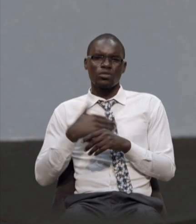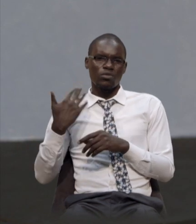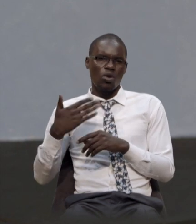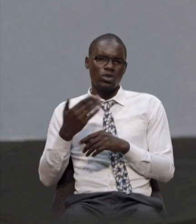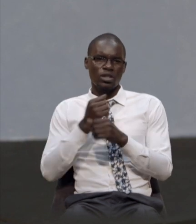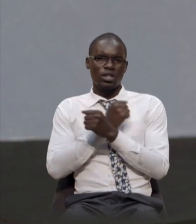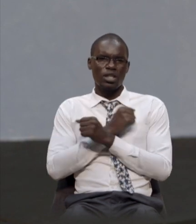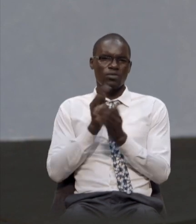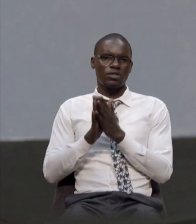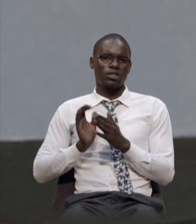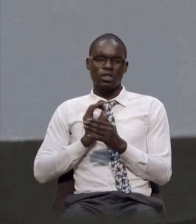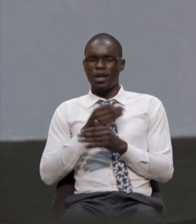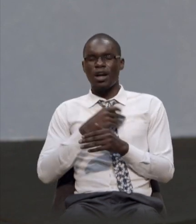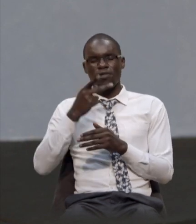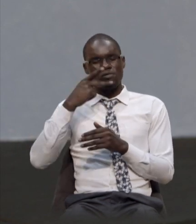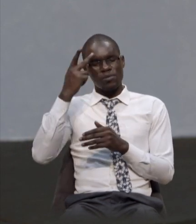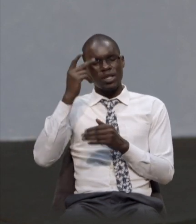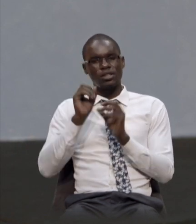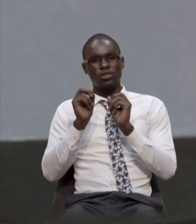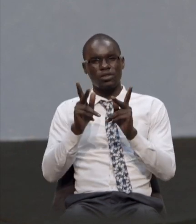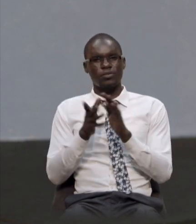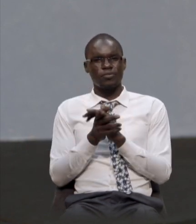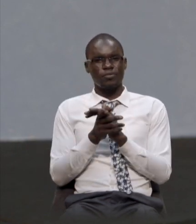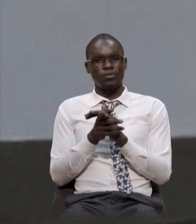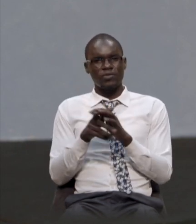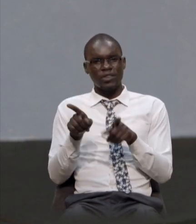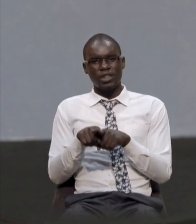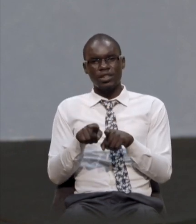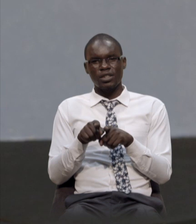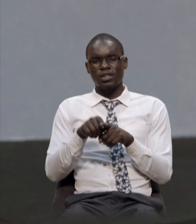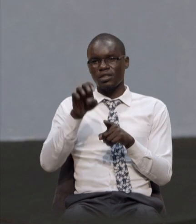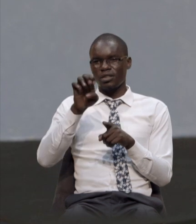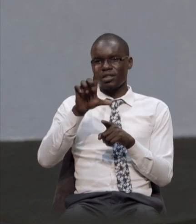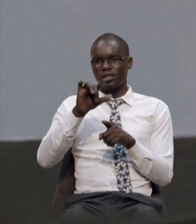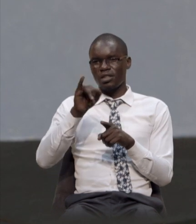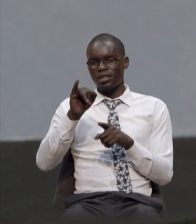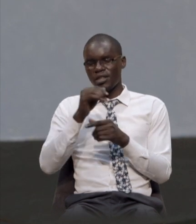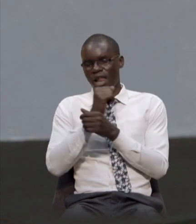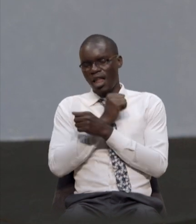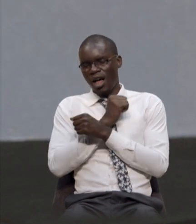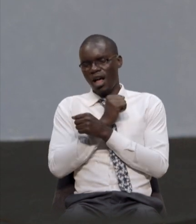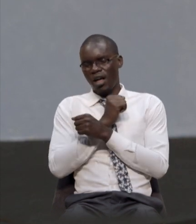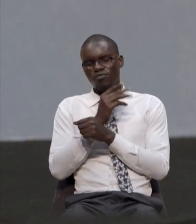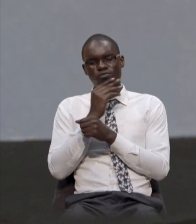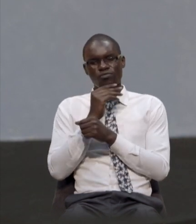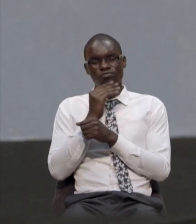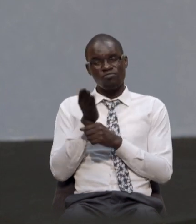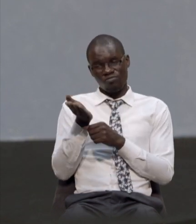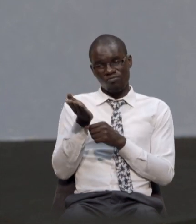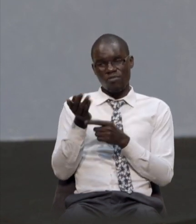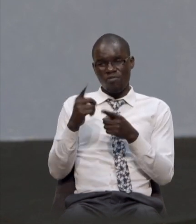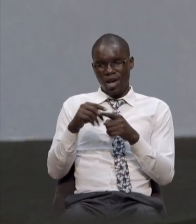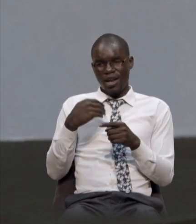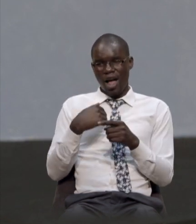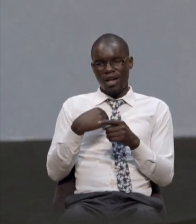by our parents. Okay? And Priest Eli loved his boys very much. But there was a